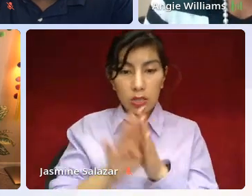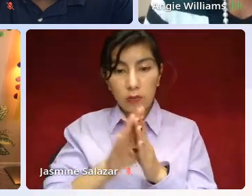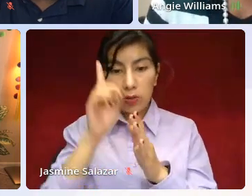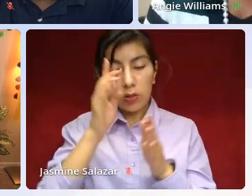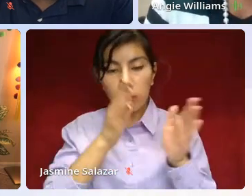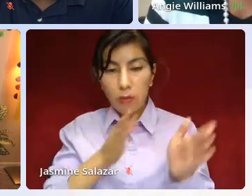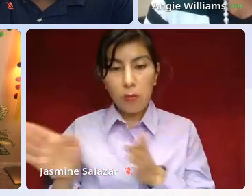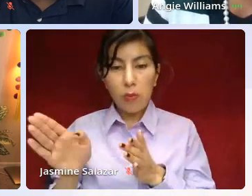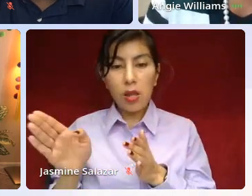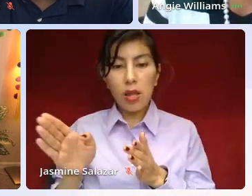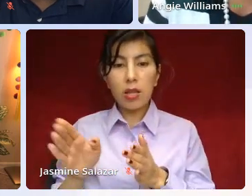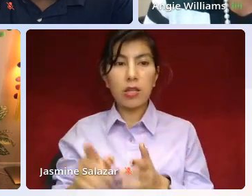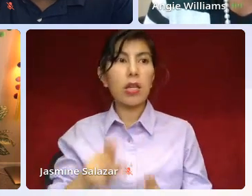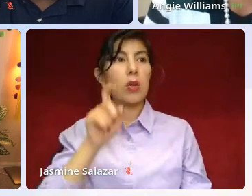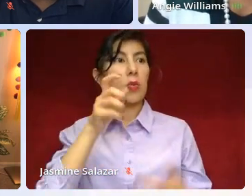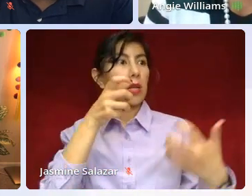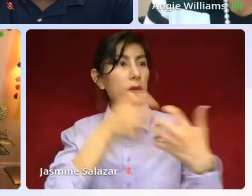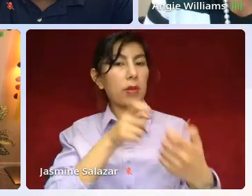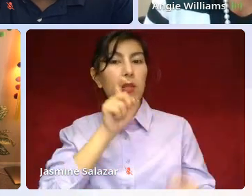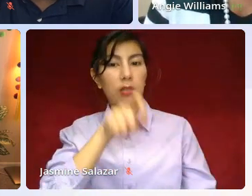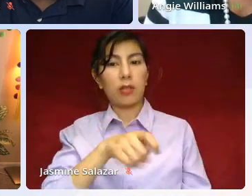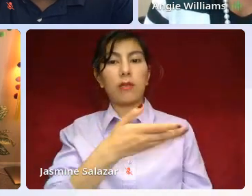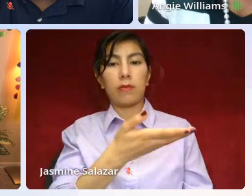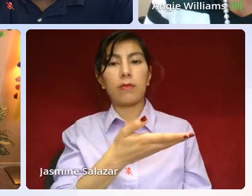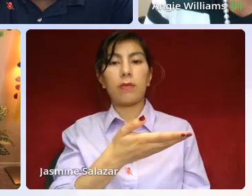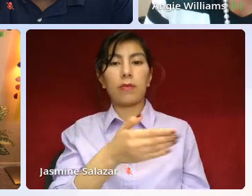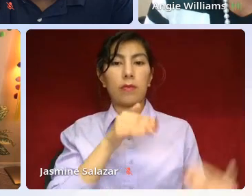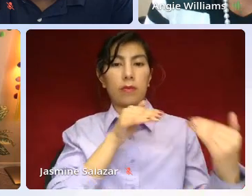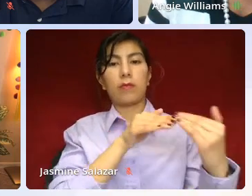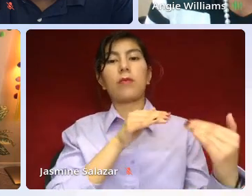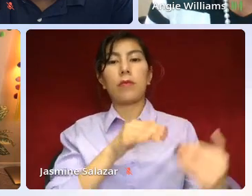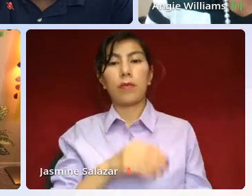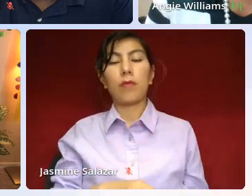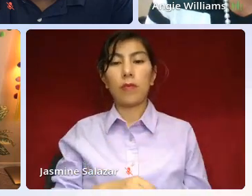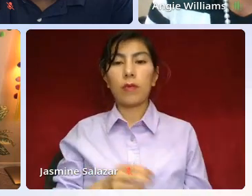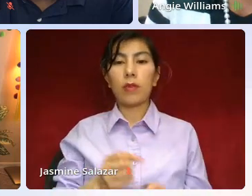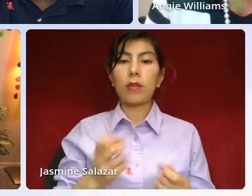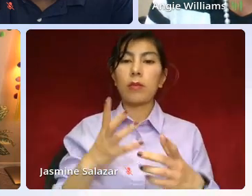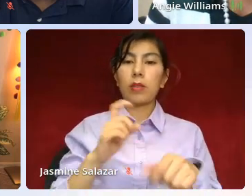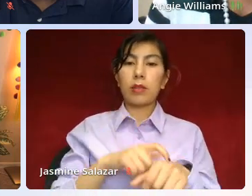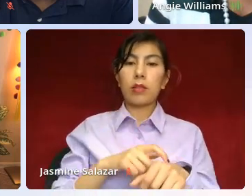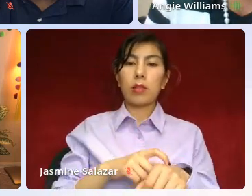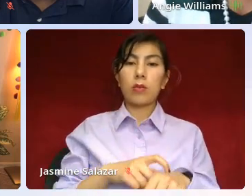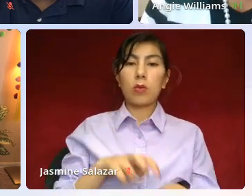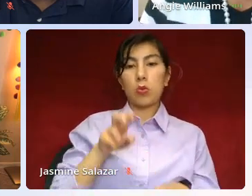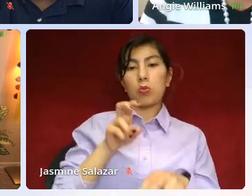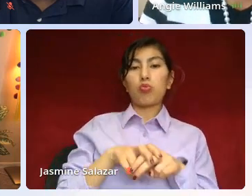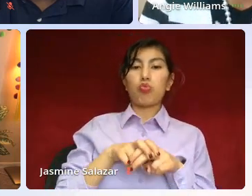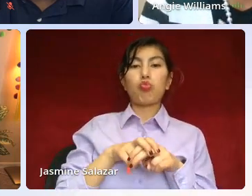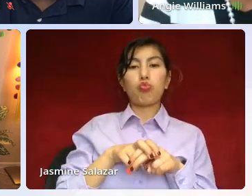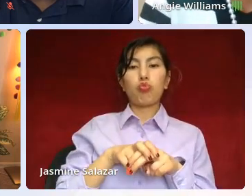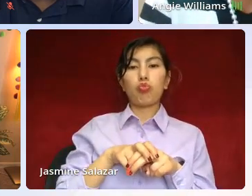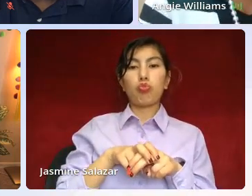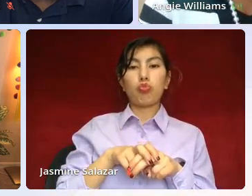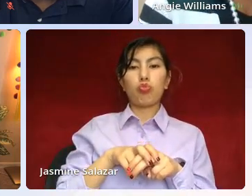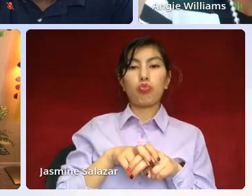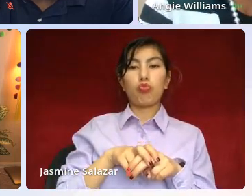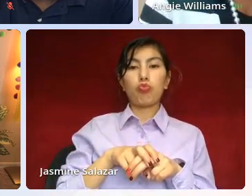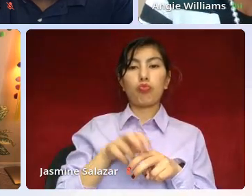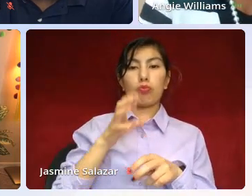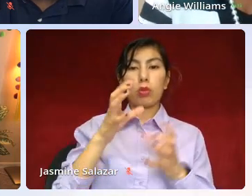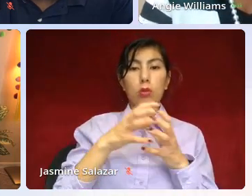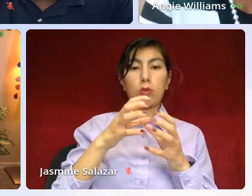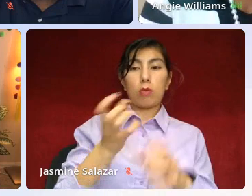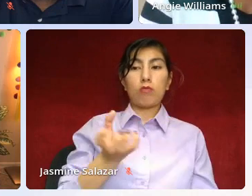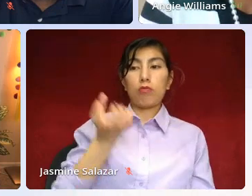we met the need. So a lot of times, we didn't sit around and put the ball in somebody else's